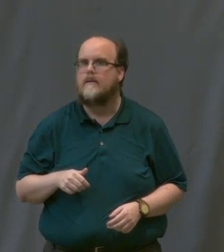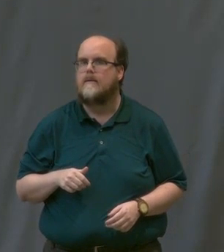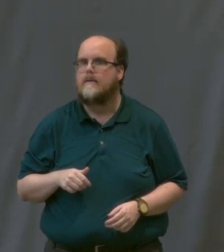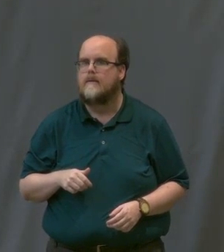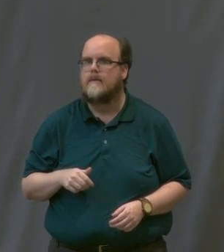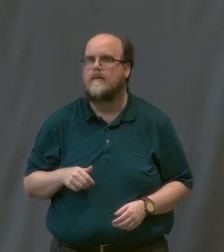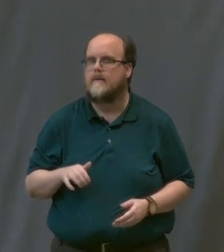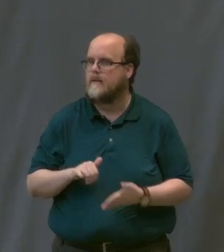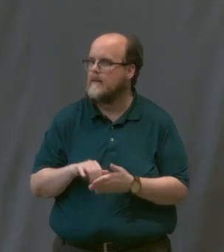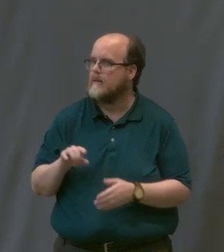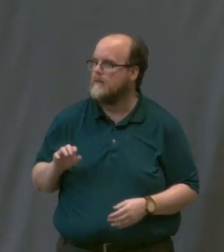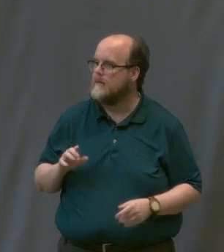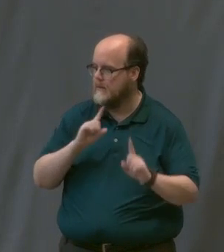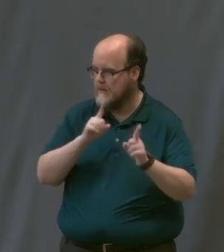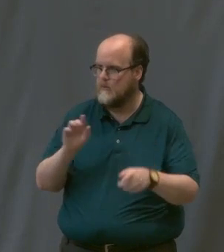Does that answer your question?